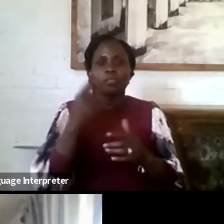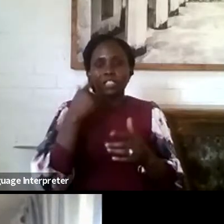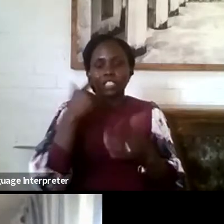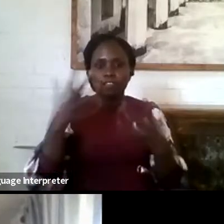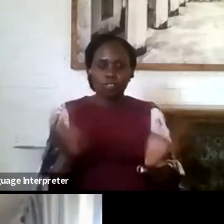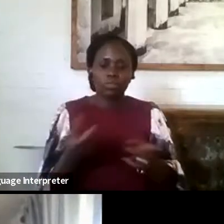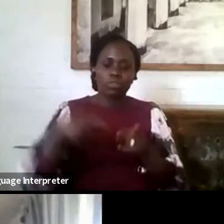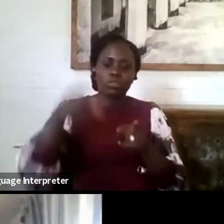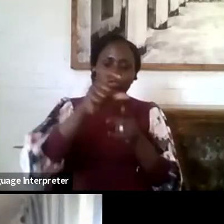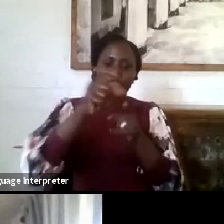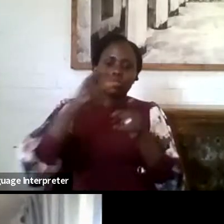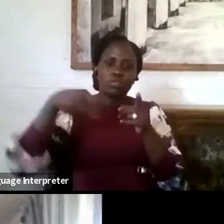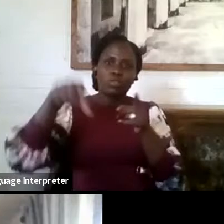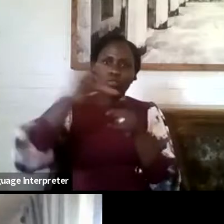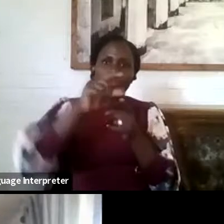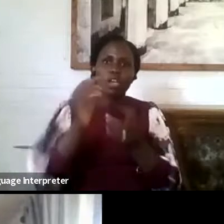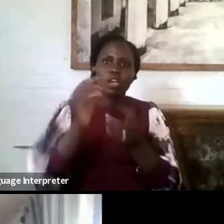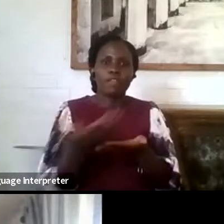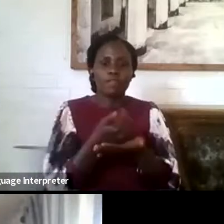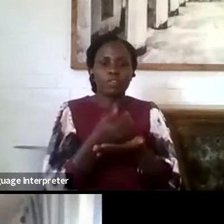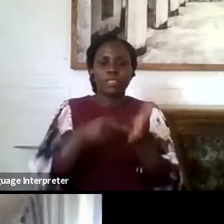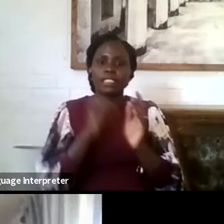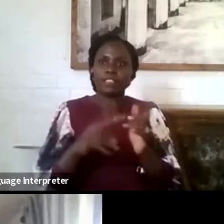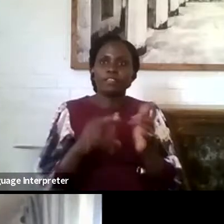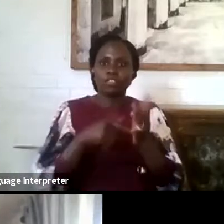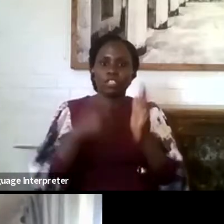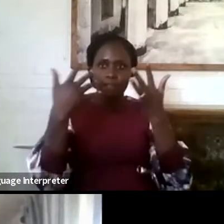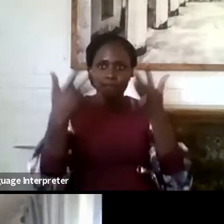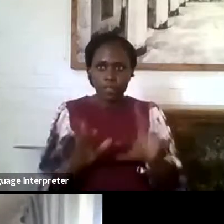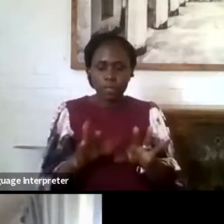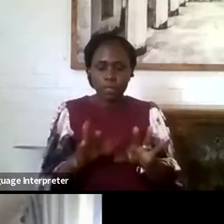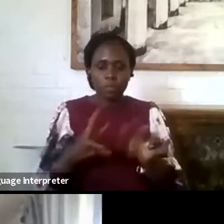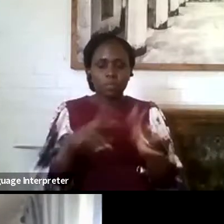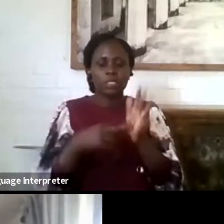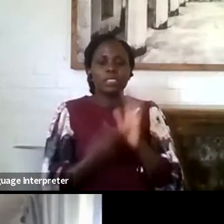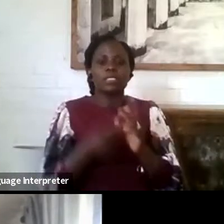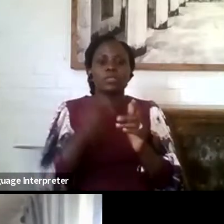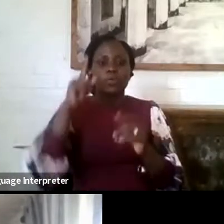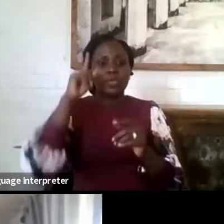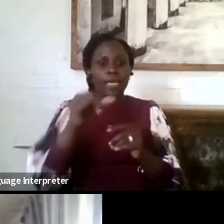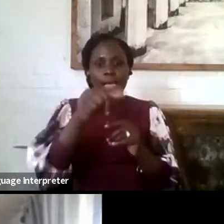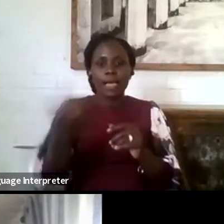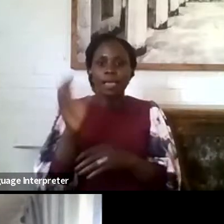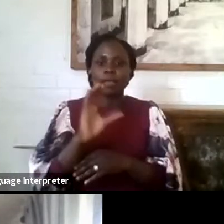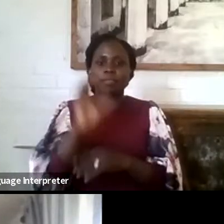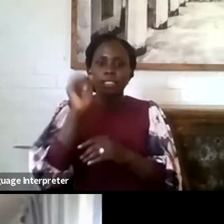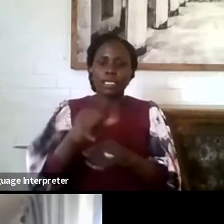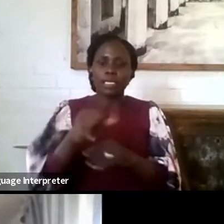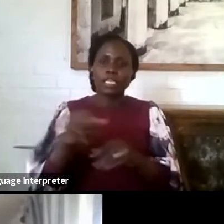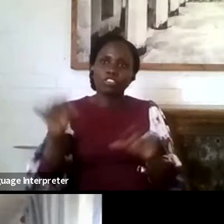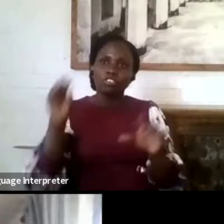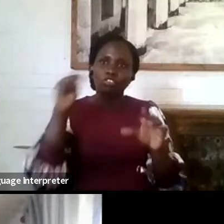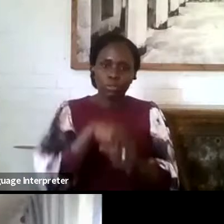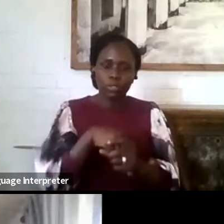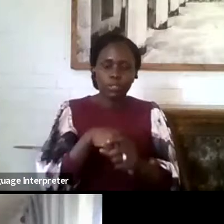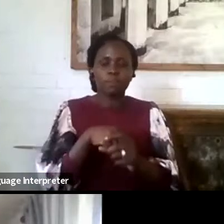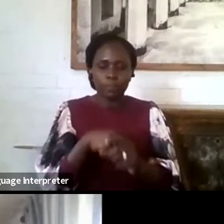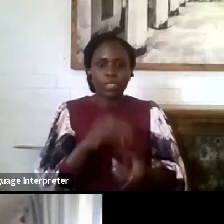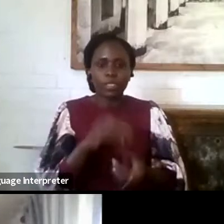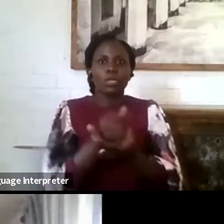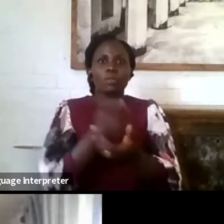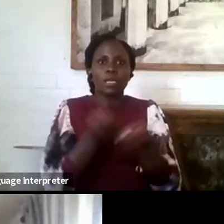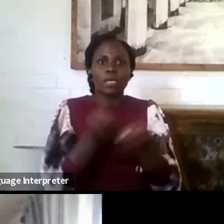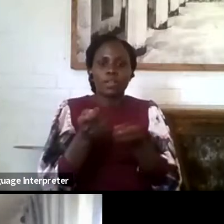value is demonstrated, we think that other companies would come on board to help govern the process and make sure that there are safeguards